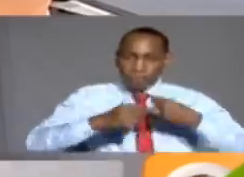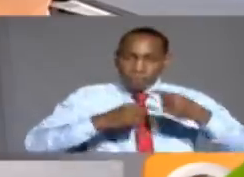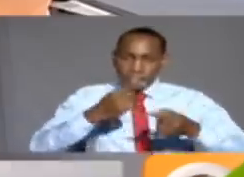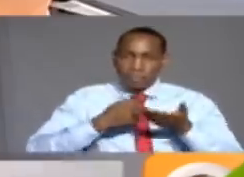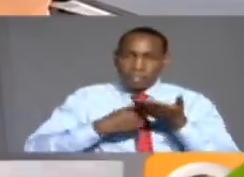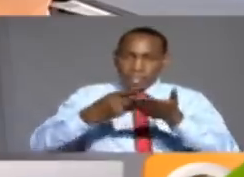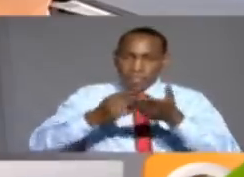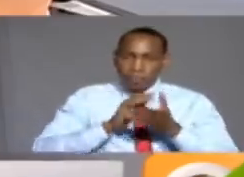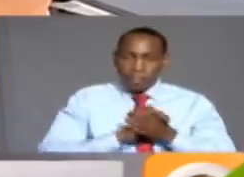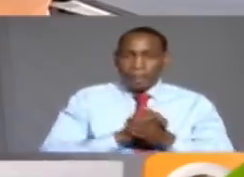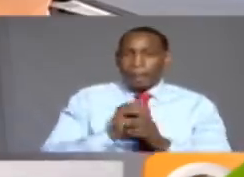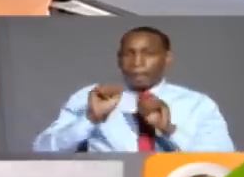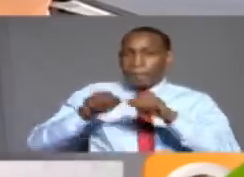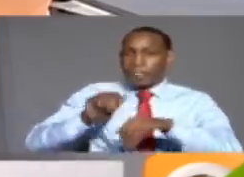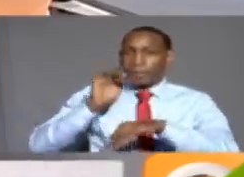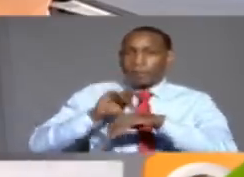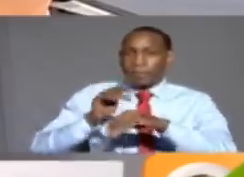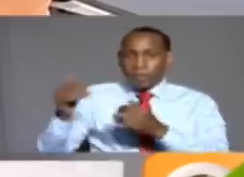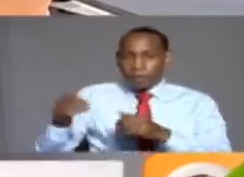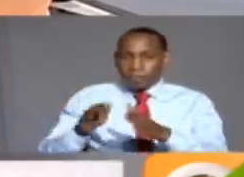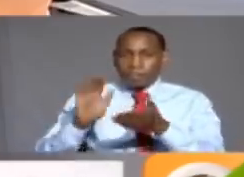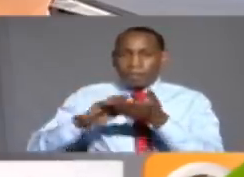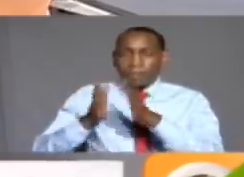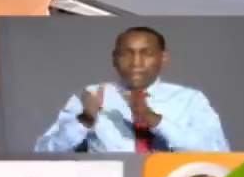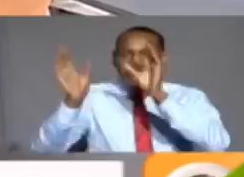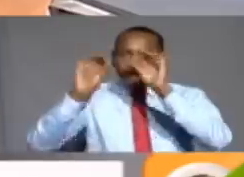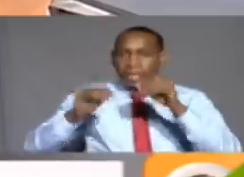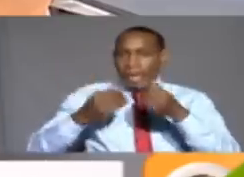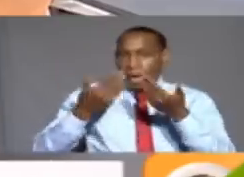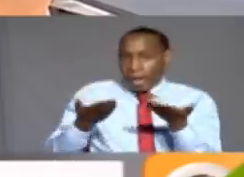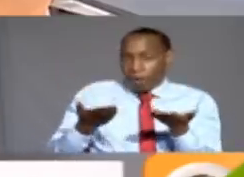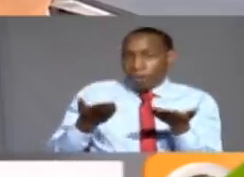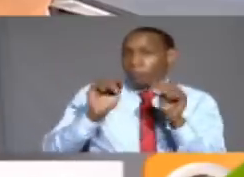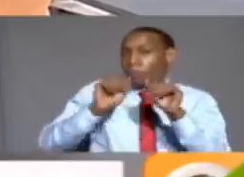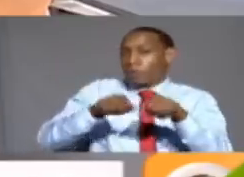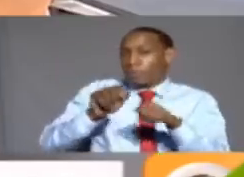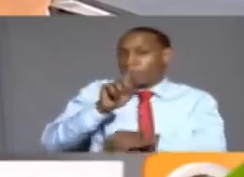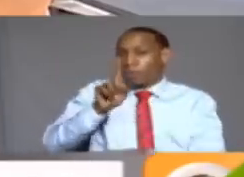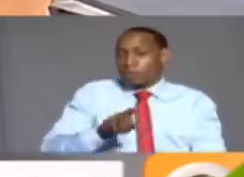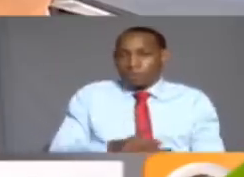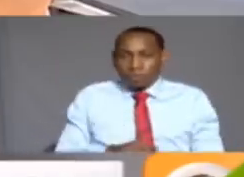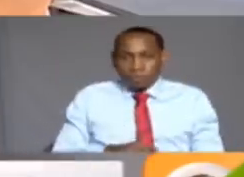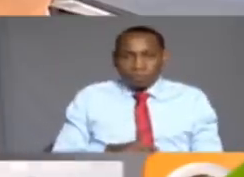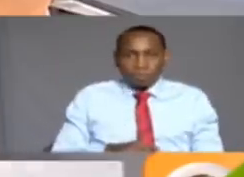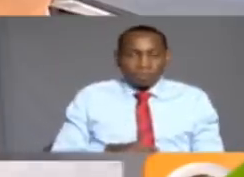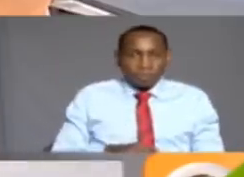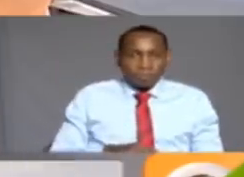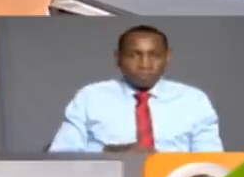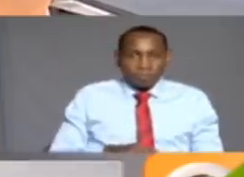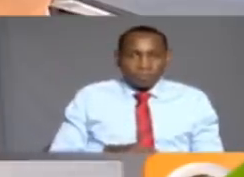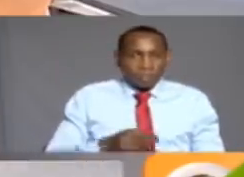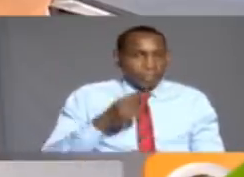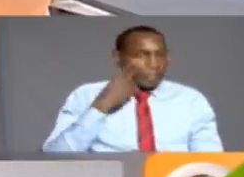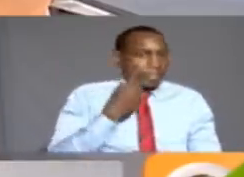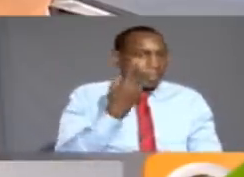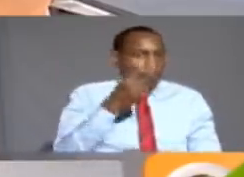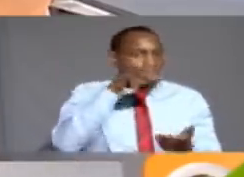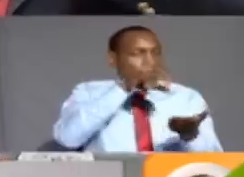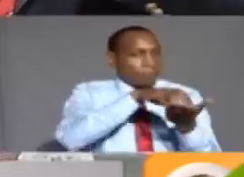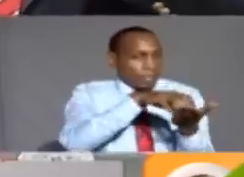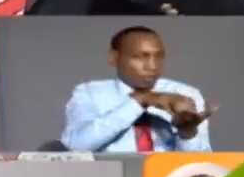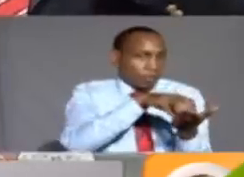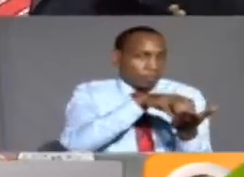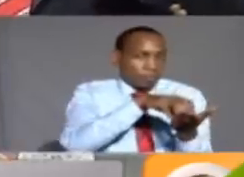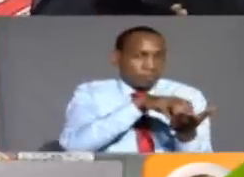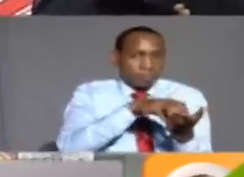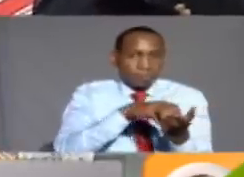conversation about handshake, yes. you might affect my chances of becoming president. How is that? Okay. How is that important? You're only saying one side. Are you talking about? No, but that's